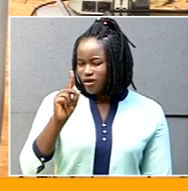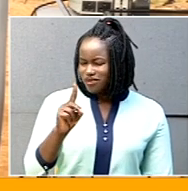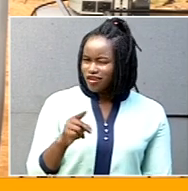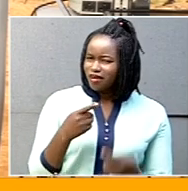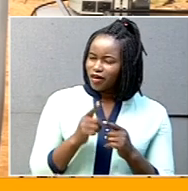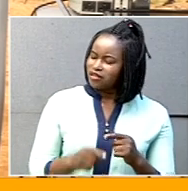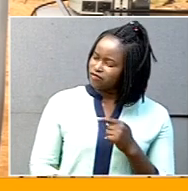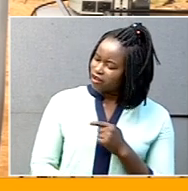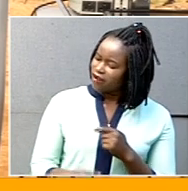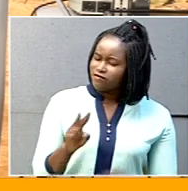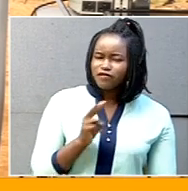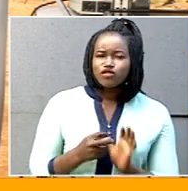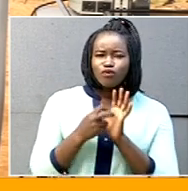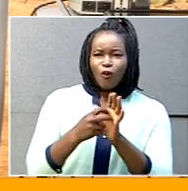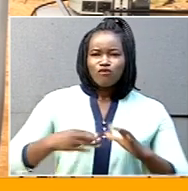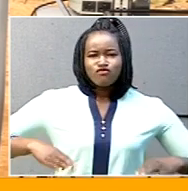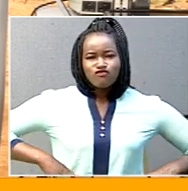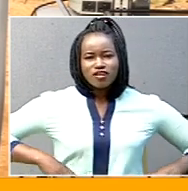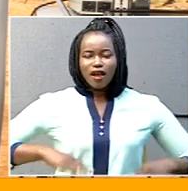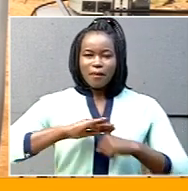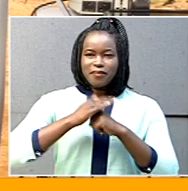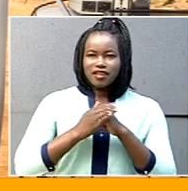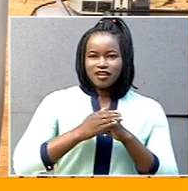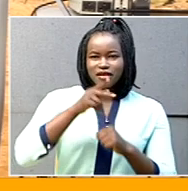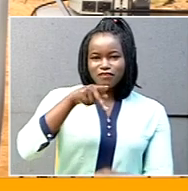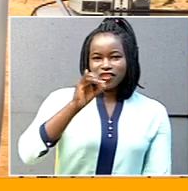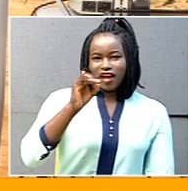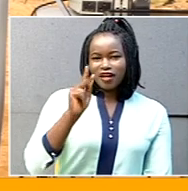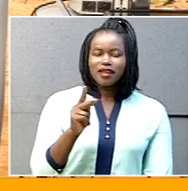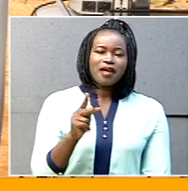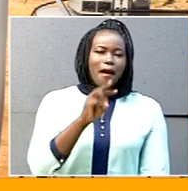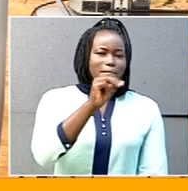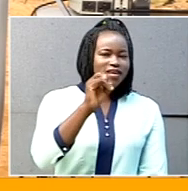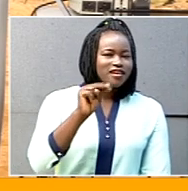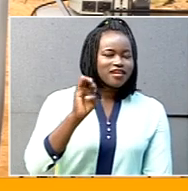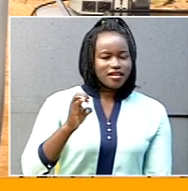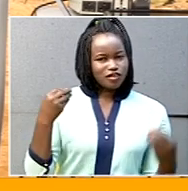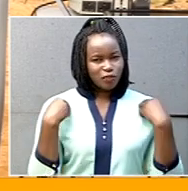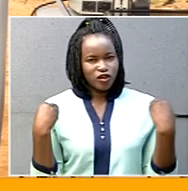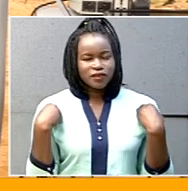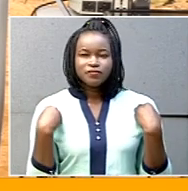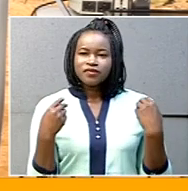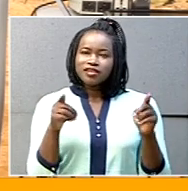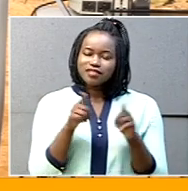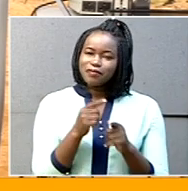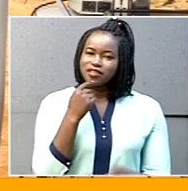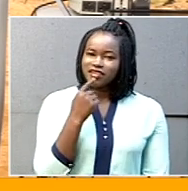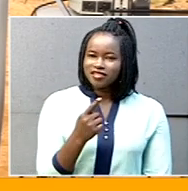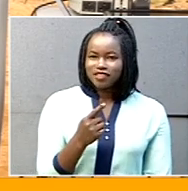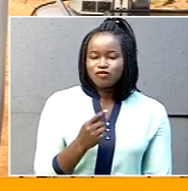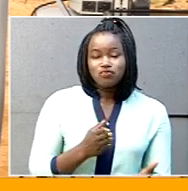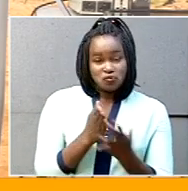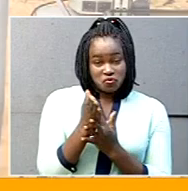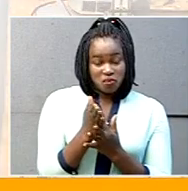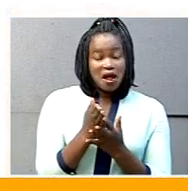a replica of a Russian-made PIK-26 mini sporty. And according to them, very soon, it will be hitting the